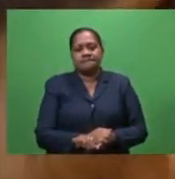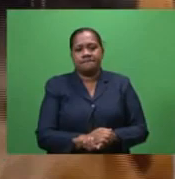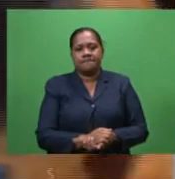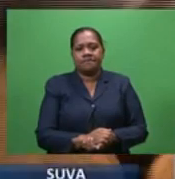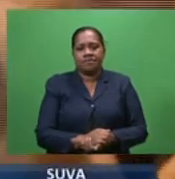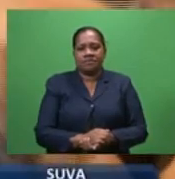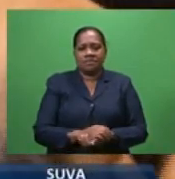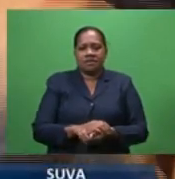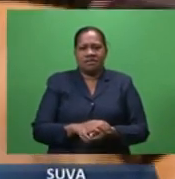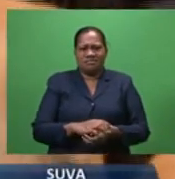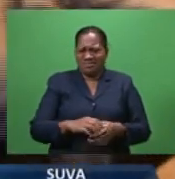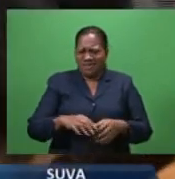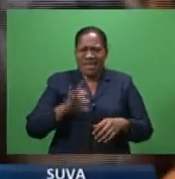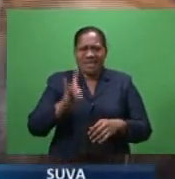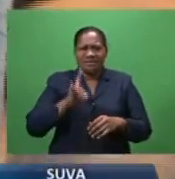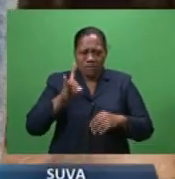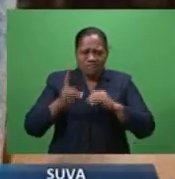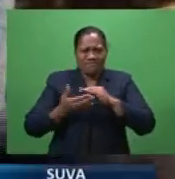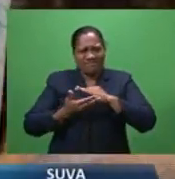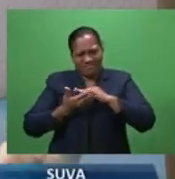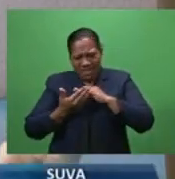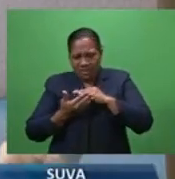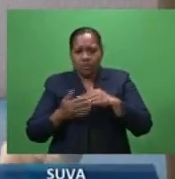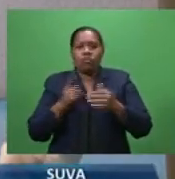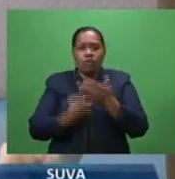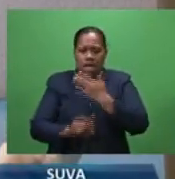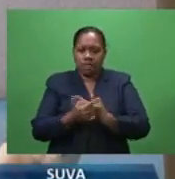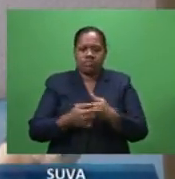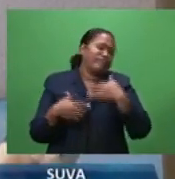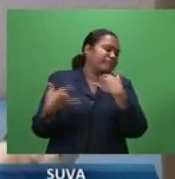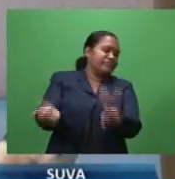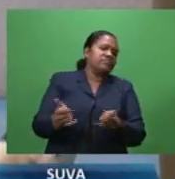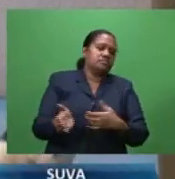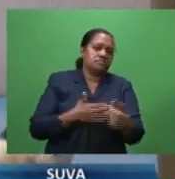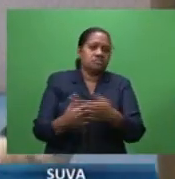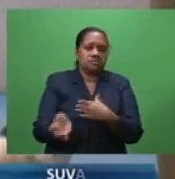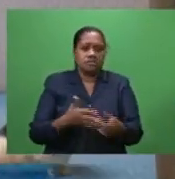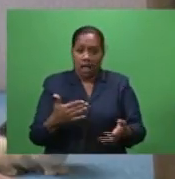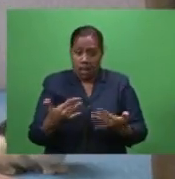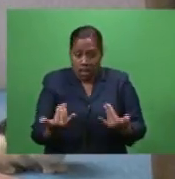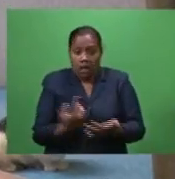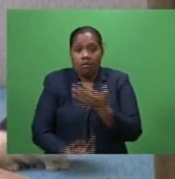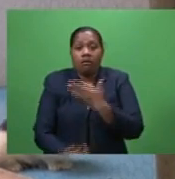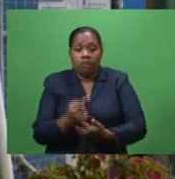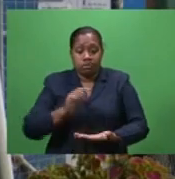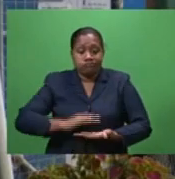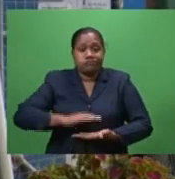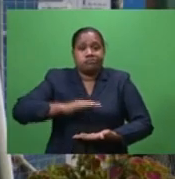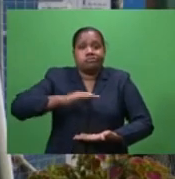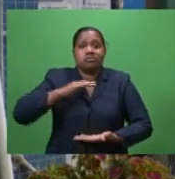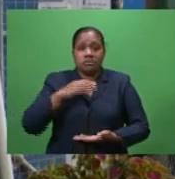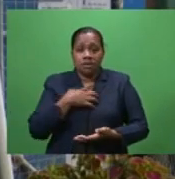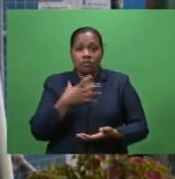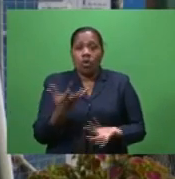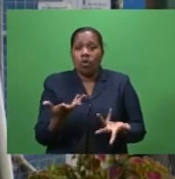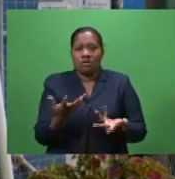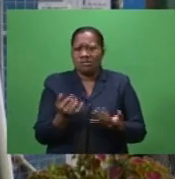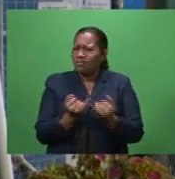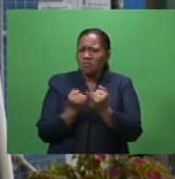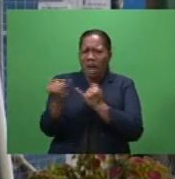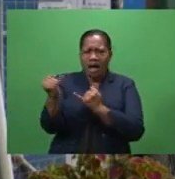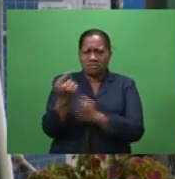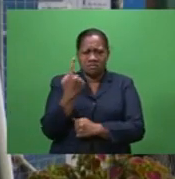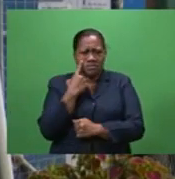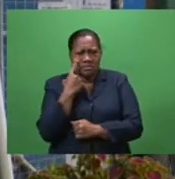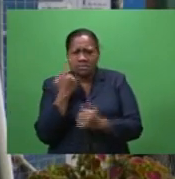Abandoning animals or pets is on the up in the country, causing an outcry from the animal caregivers. One of the worst things we see